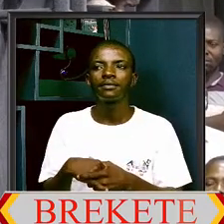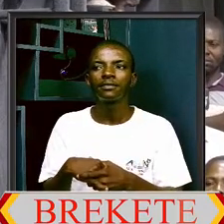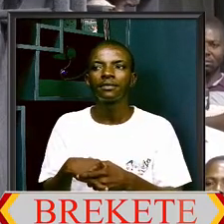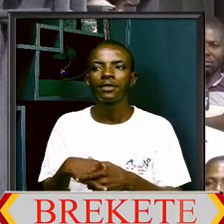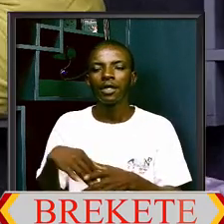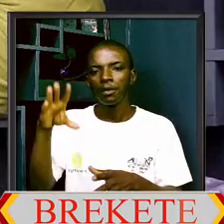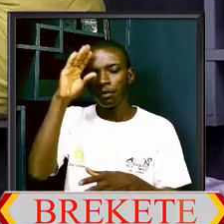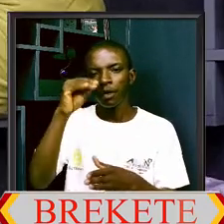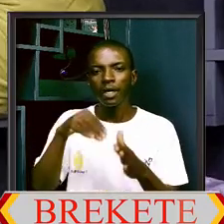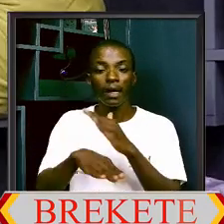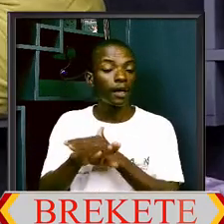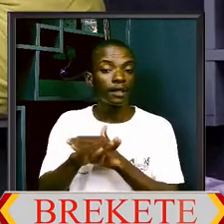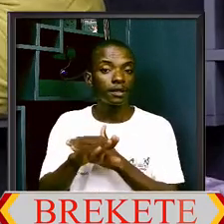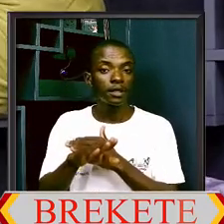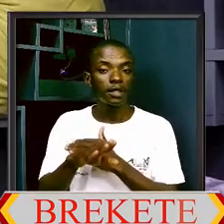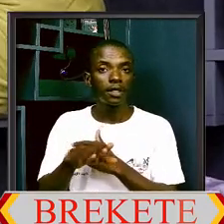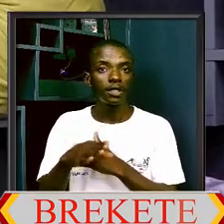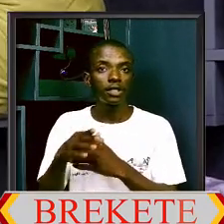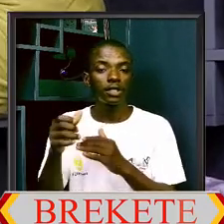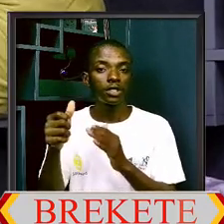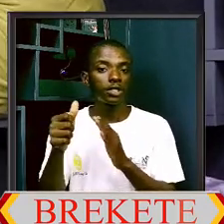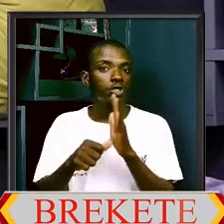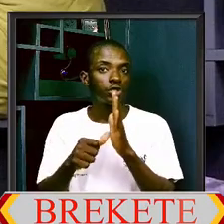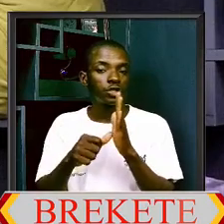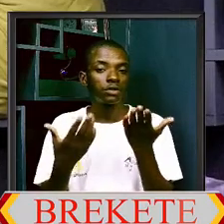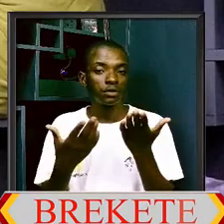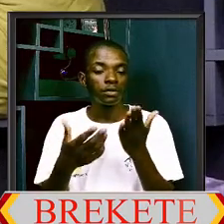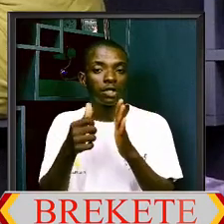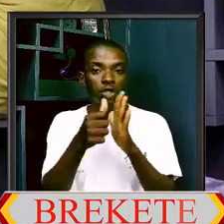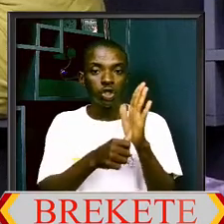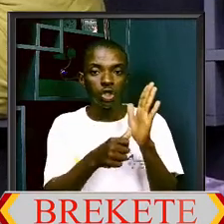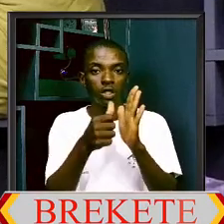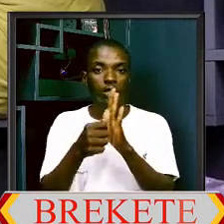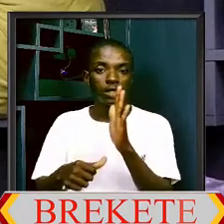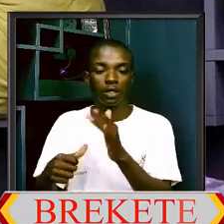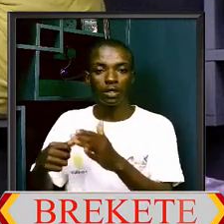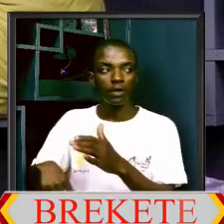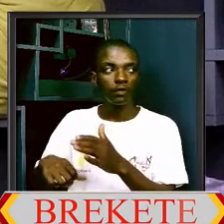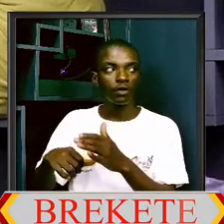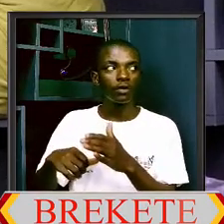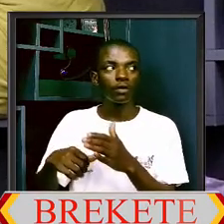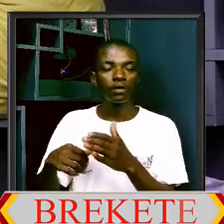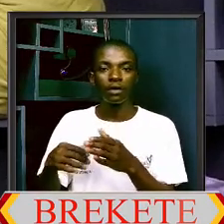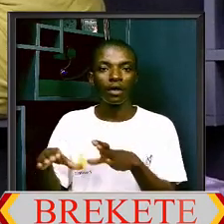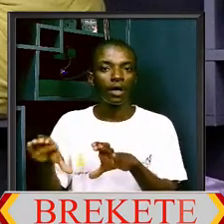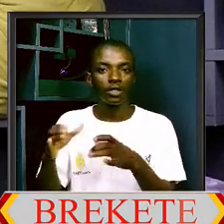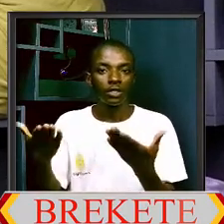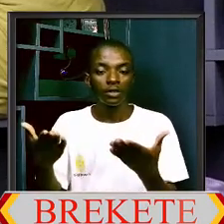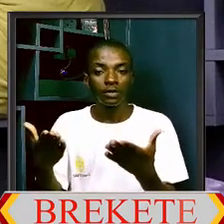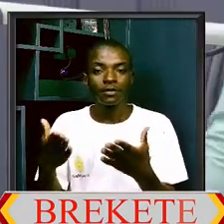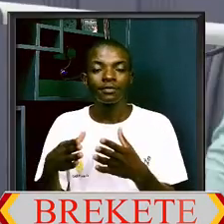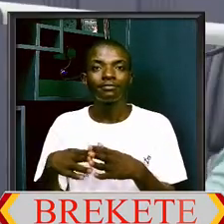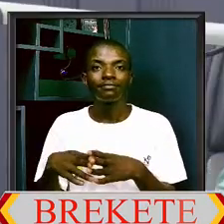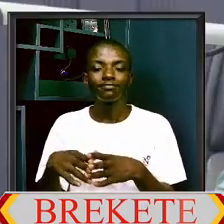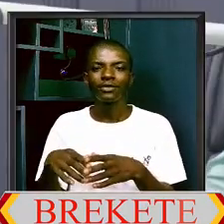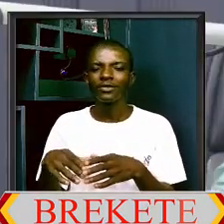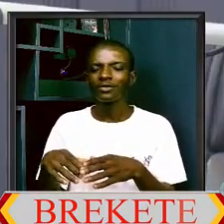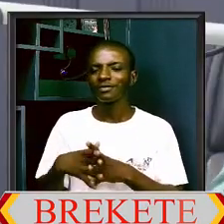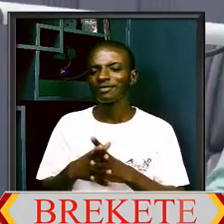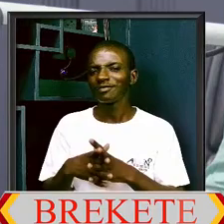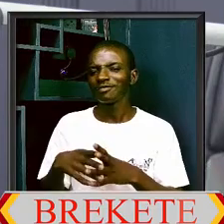so the man they enter theater and theater yes theater for operation and theater for acting let's appreciate